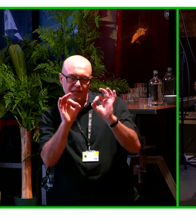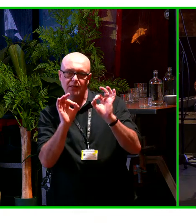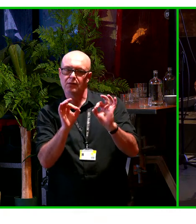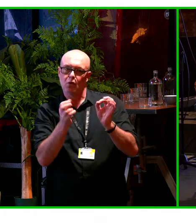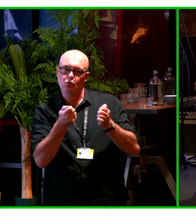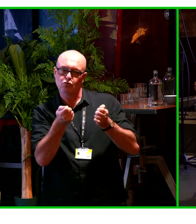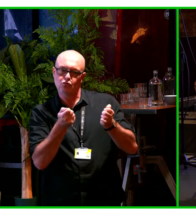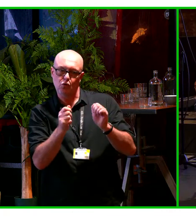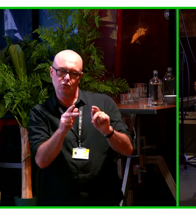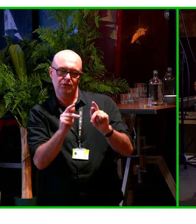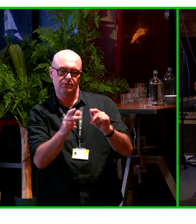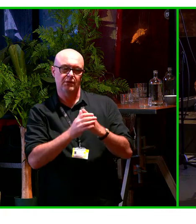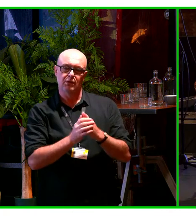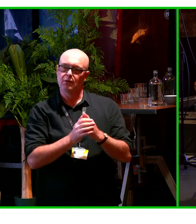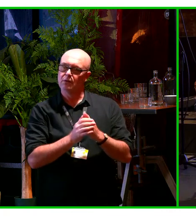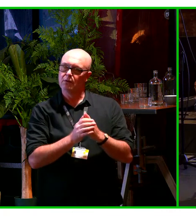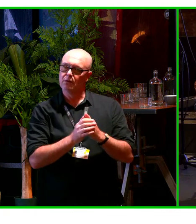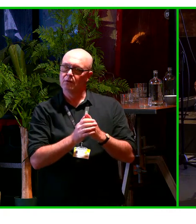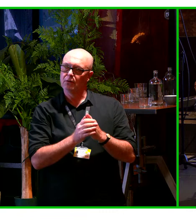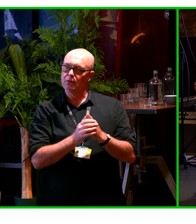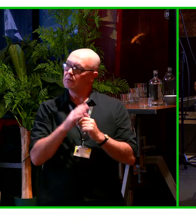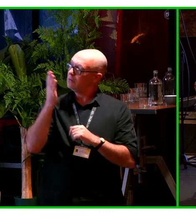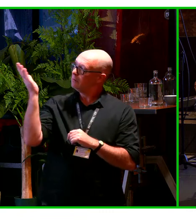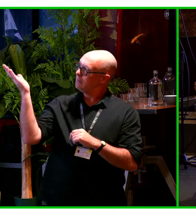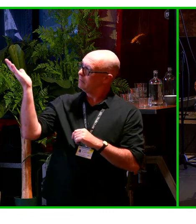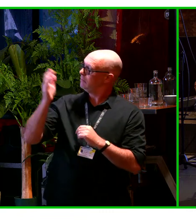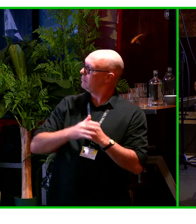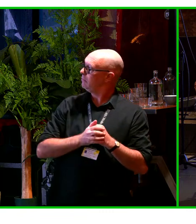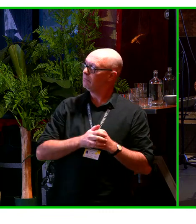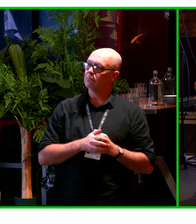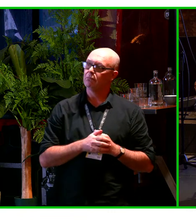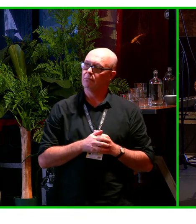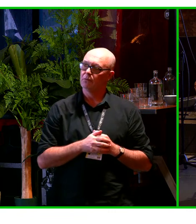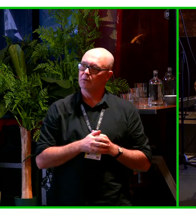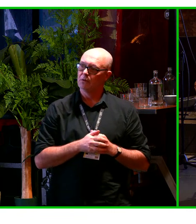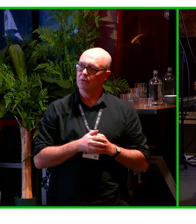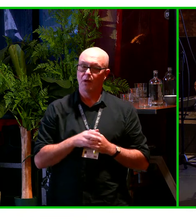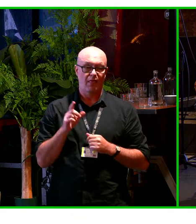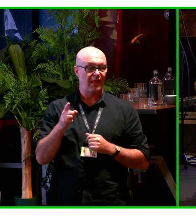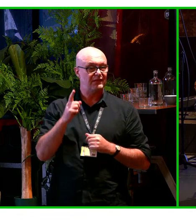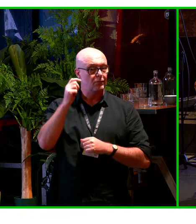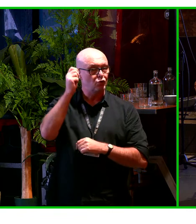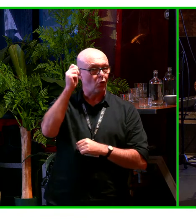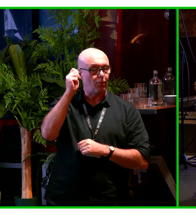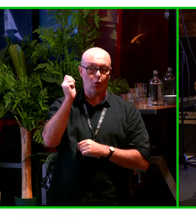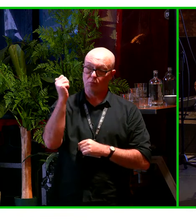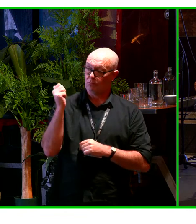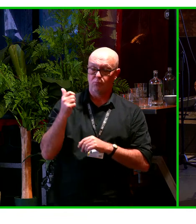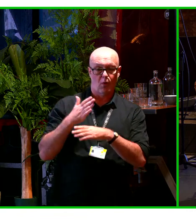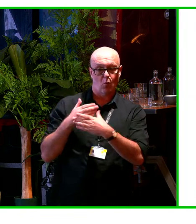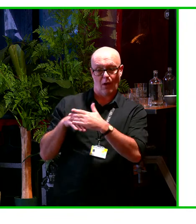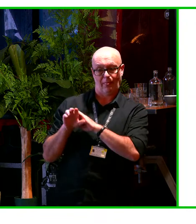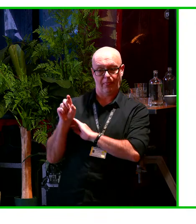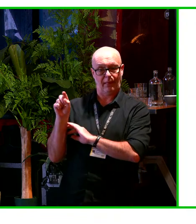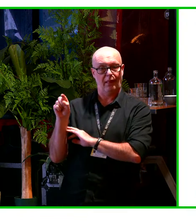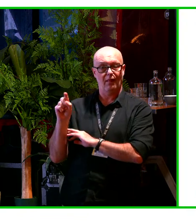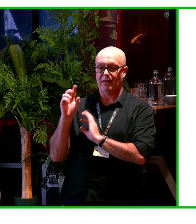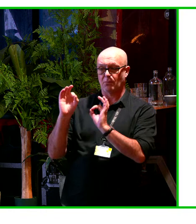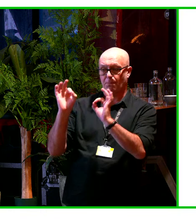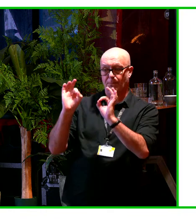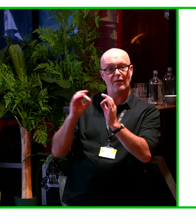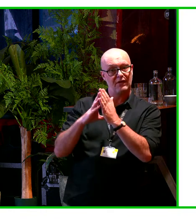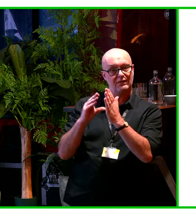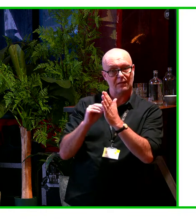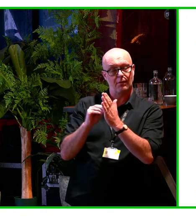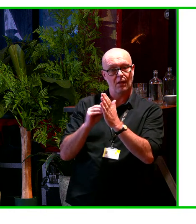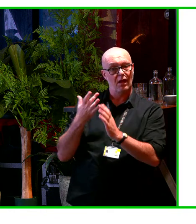systems. Stopford House, shown on the right at the bottom, is a building in Stockport that we're working in. This is a prime example of this.